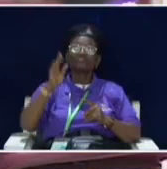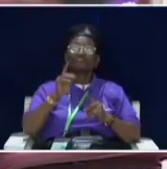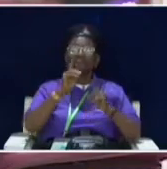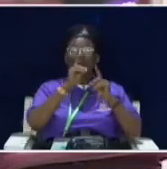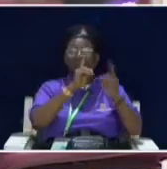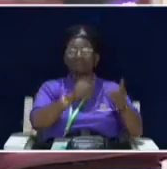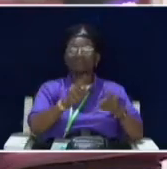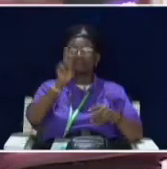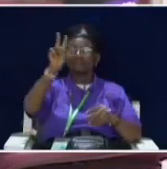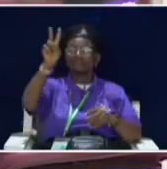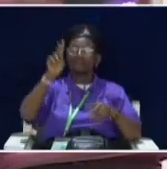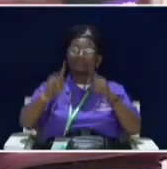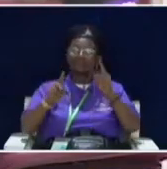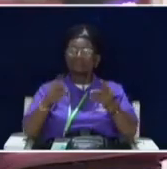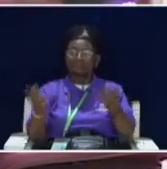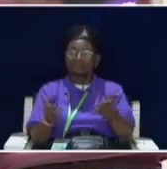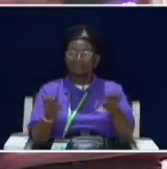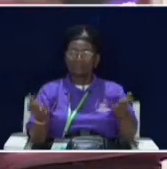tonight,